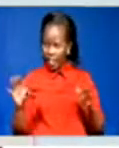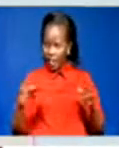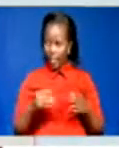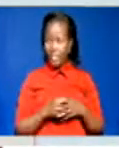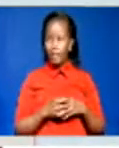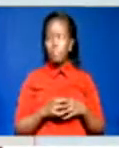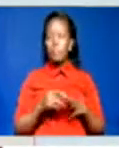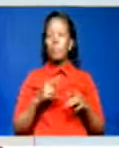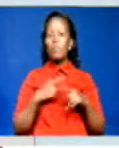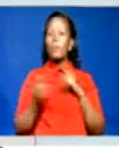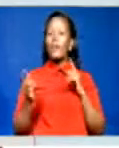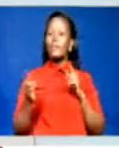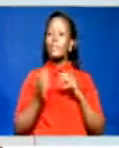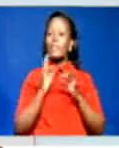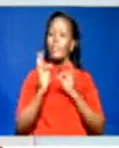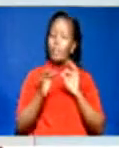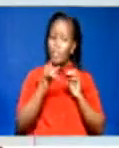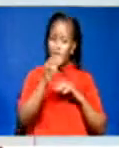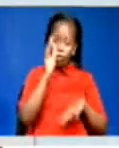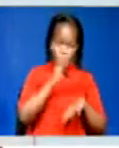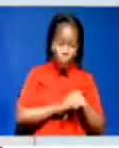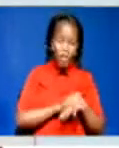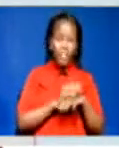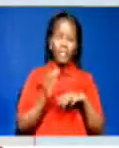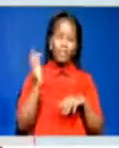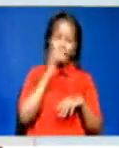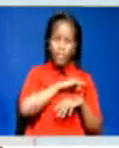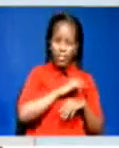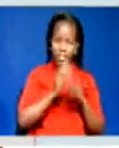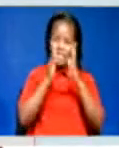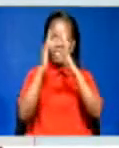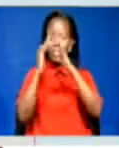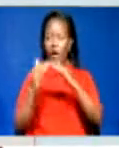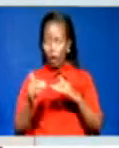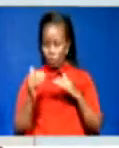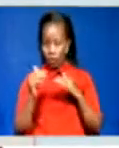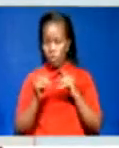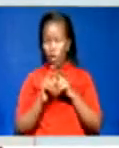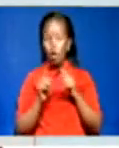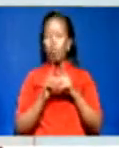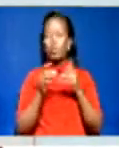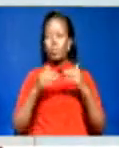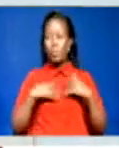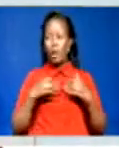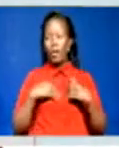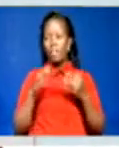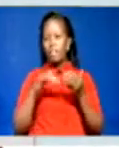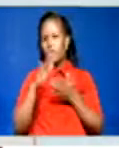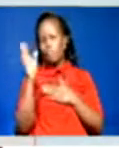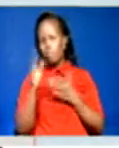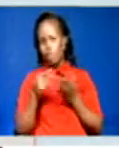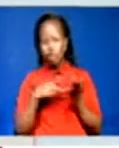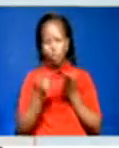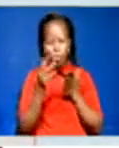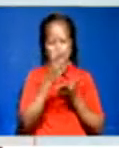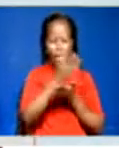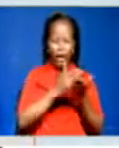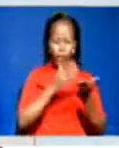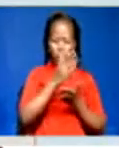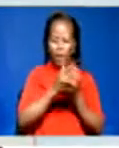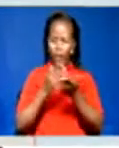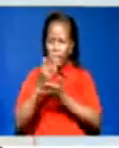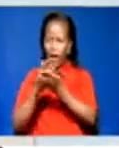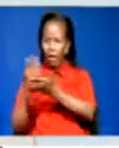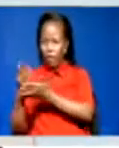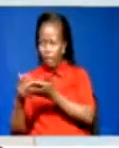a ready-made house, it has already completed and the mortgage financing is something that I can afford. Look at the salary that